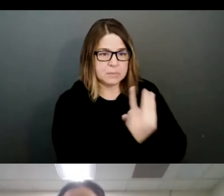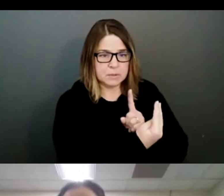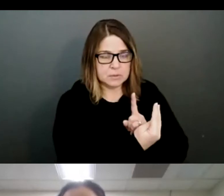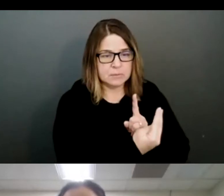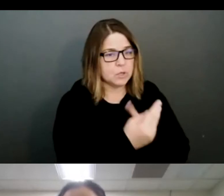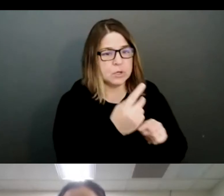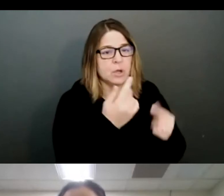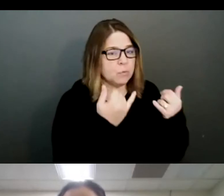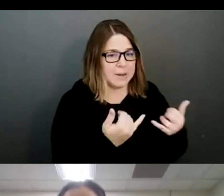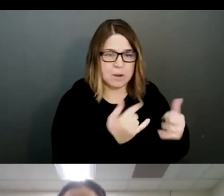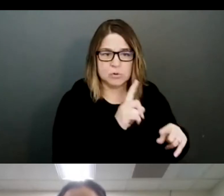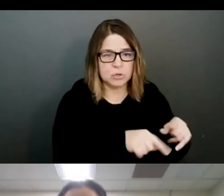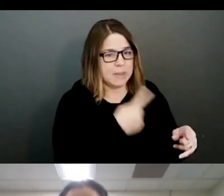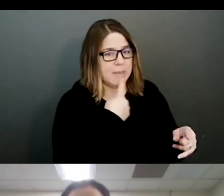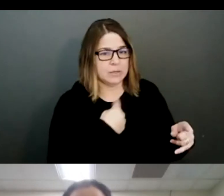tell me.